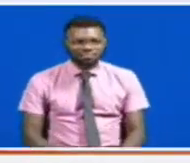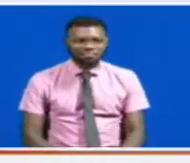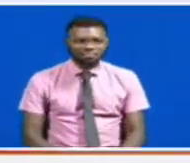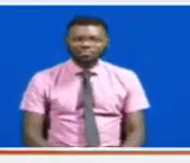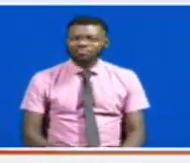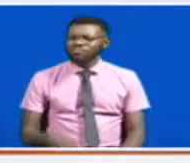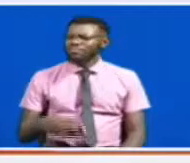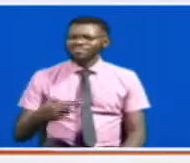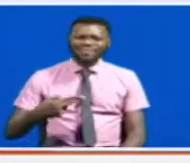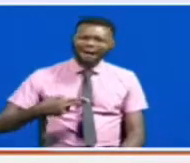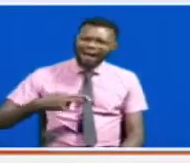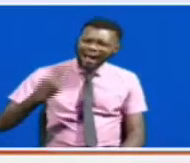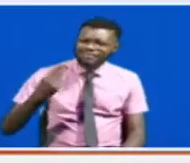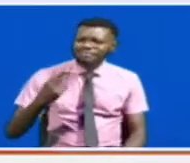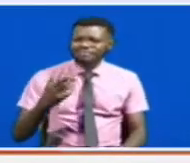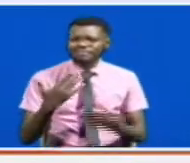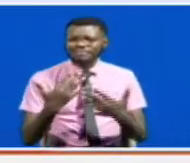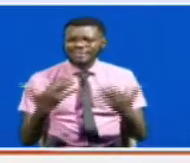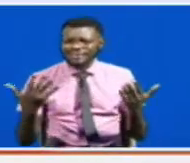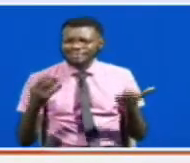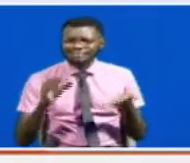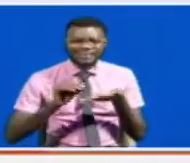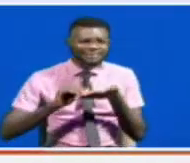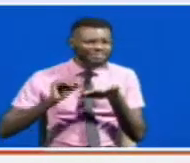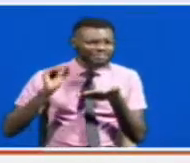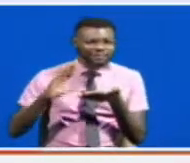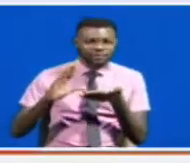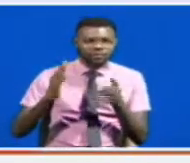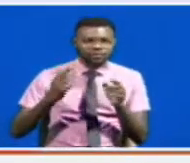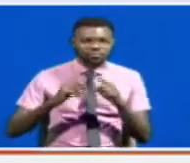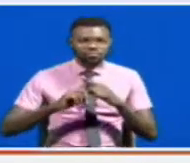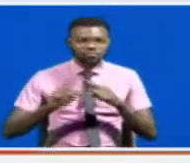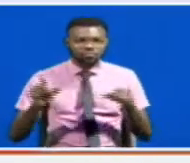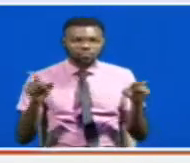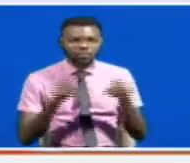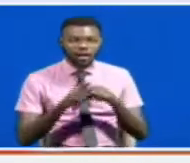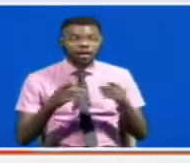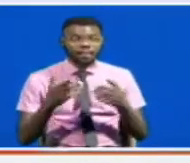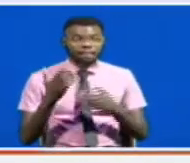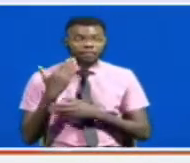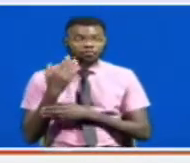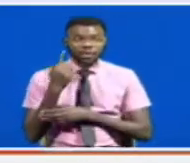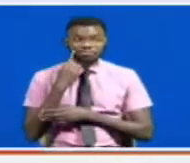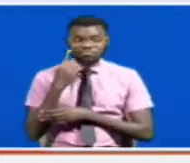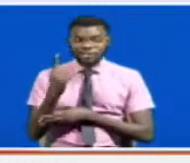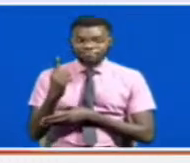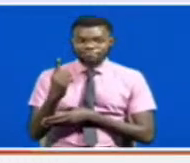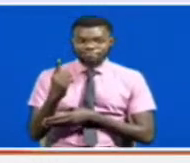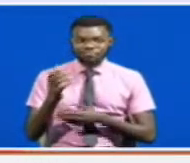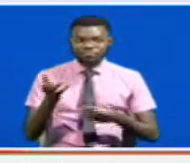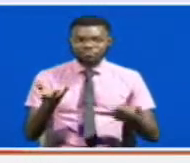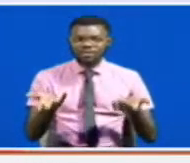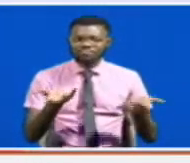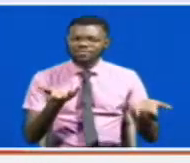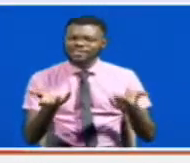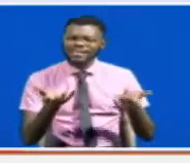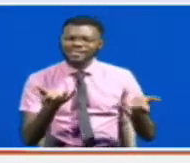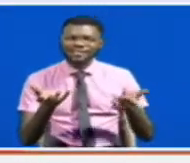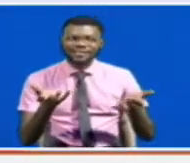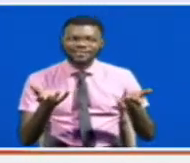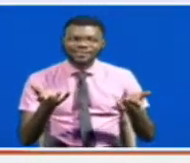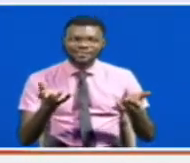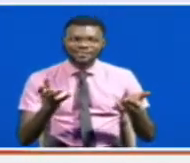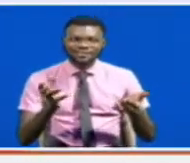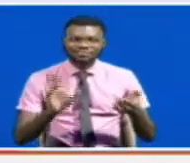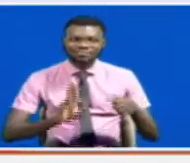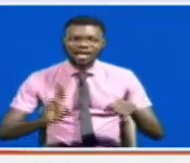prices in terms of various items, but it was also tempered by the fact that we saw with large businesses an increase in terms of